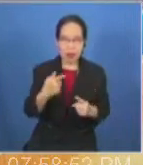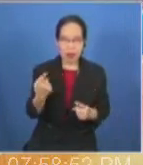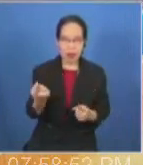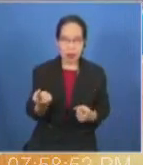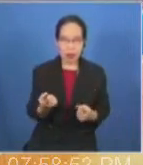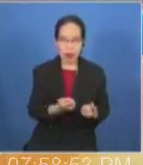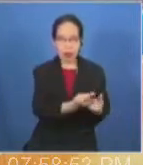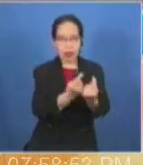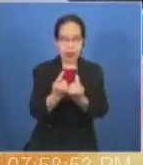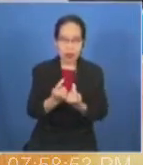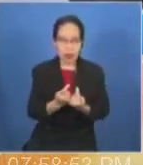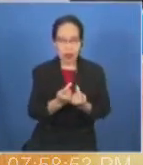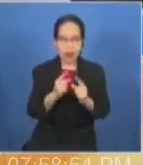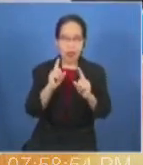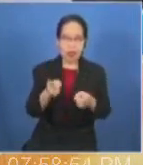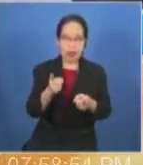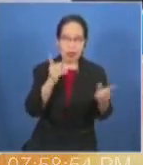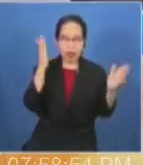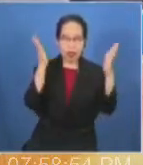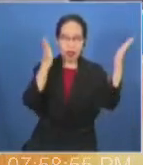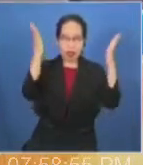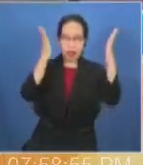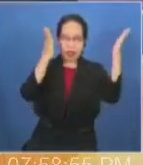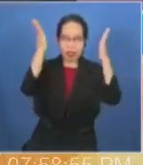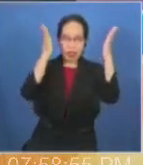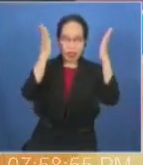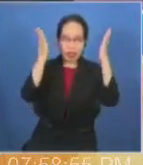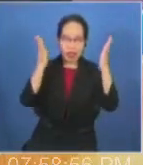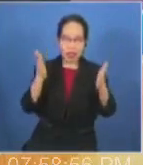until we went together to attend services.